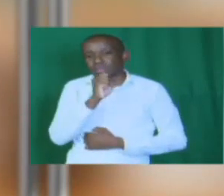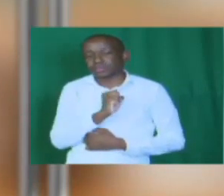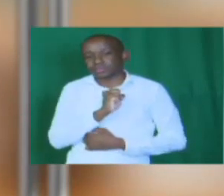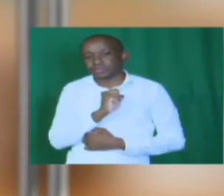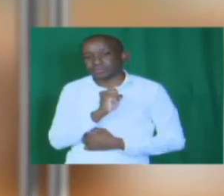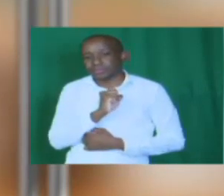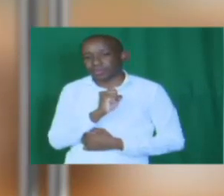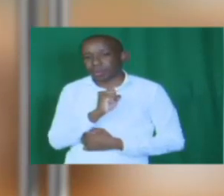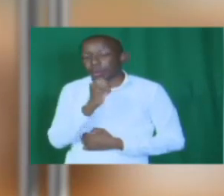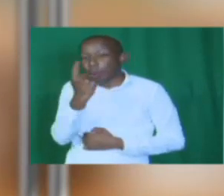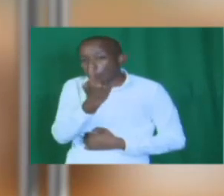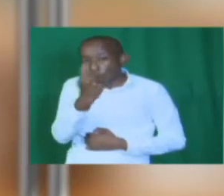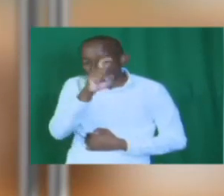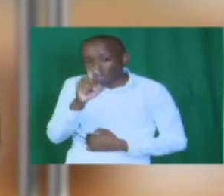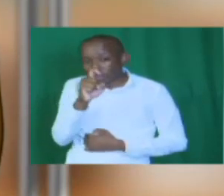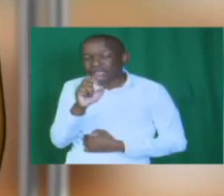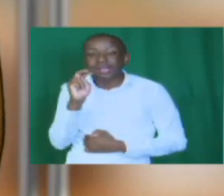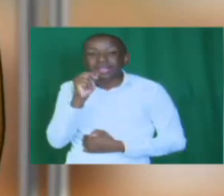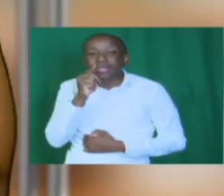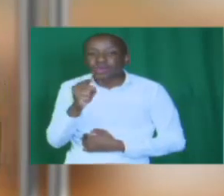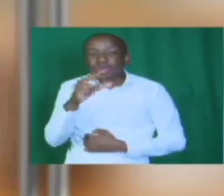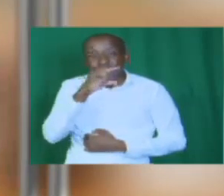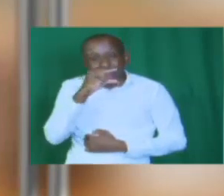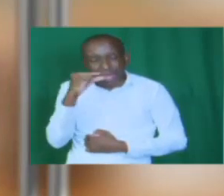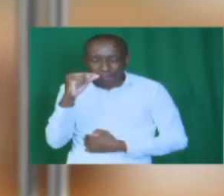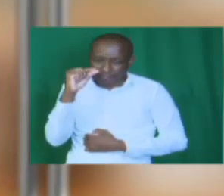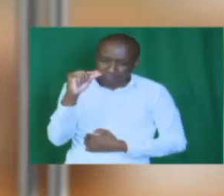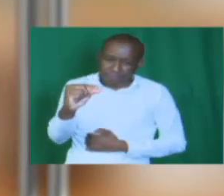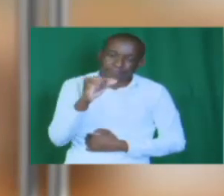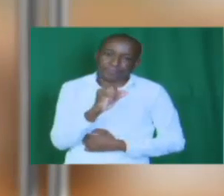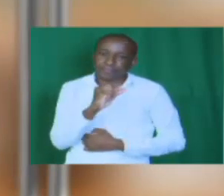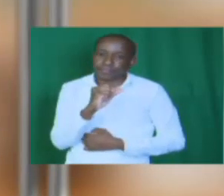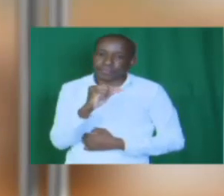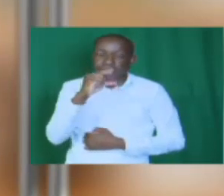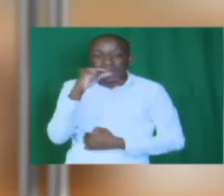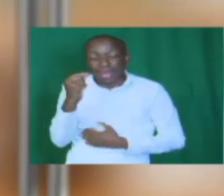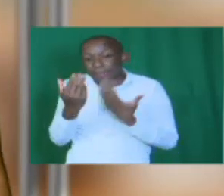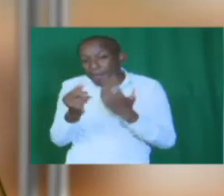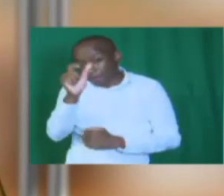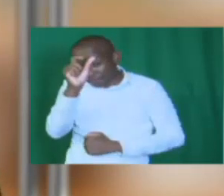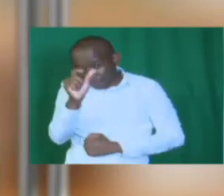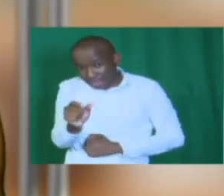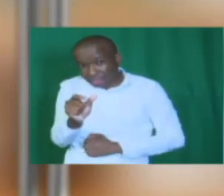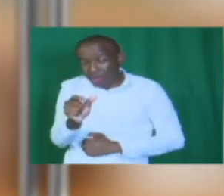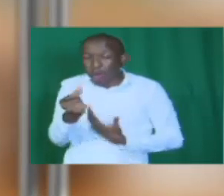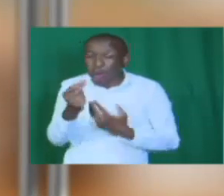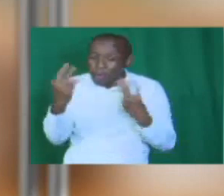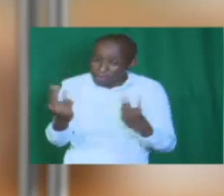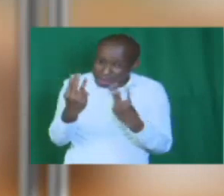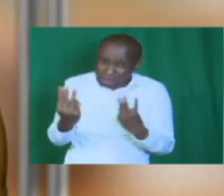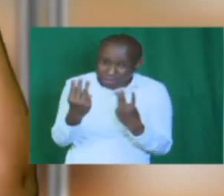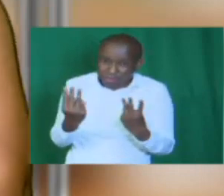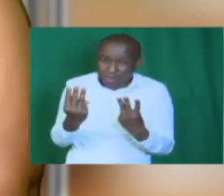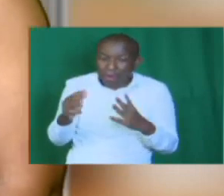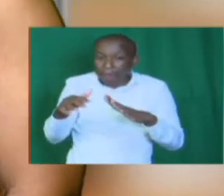basically demanding you to give a name. That would be a name of a person, people, or